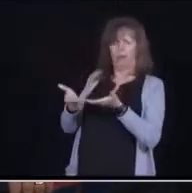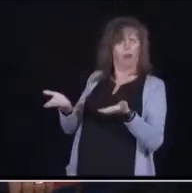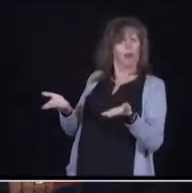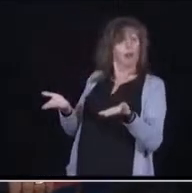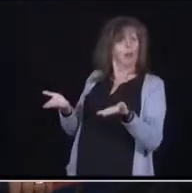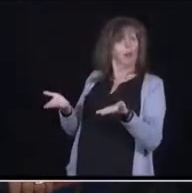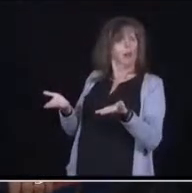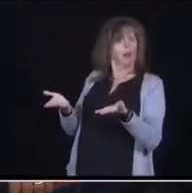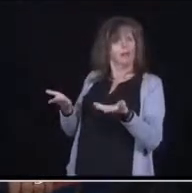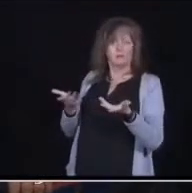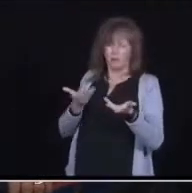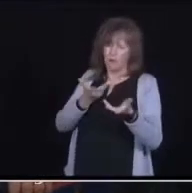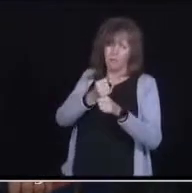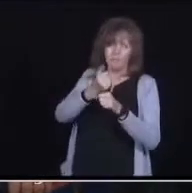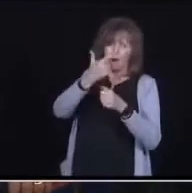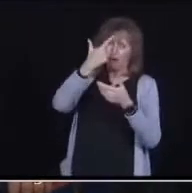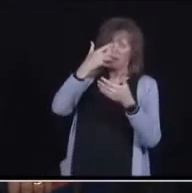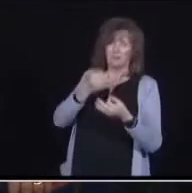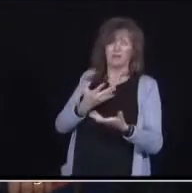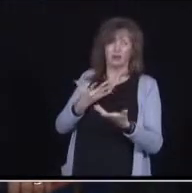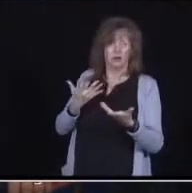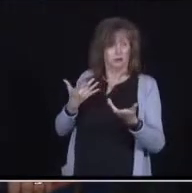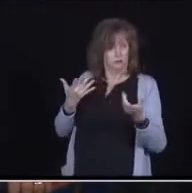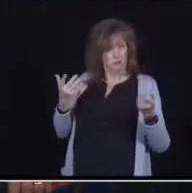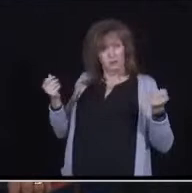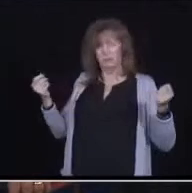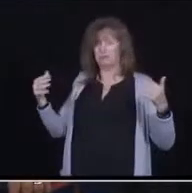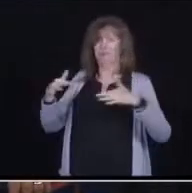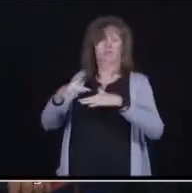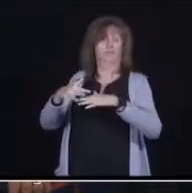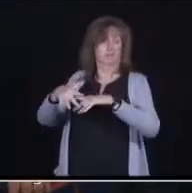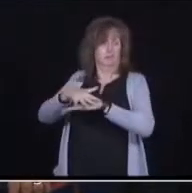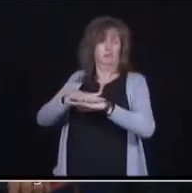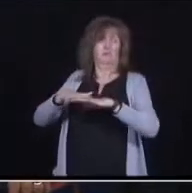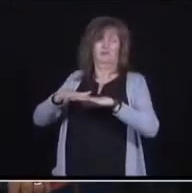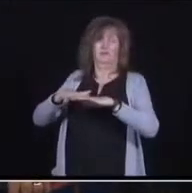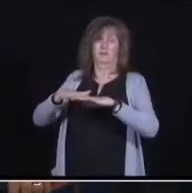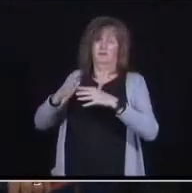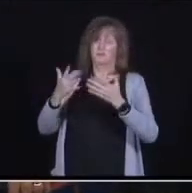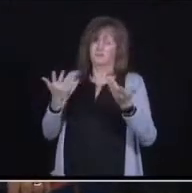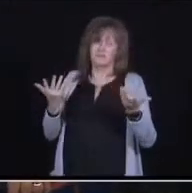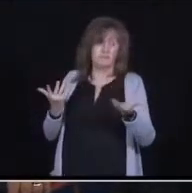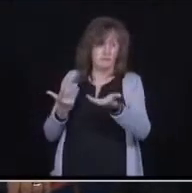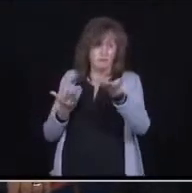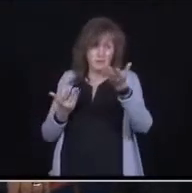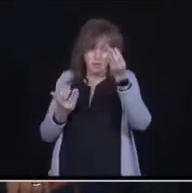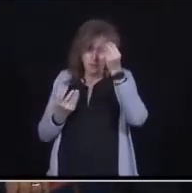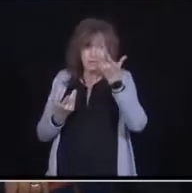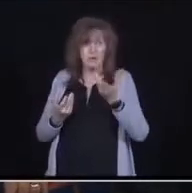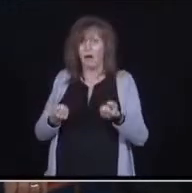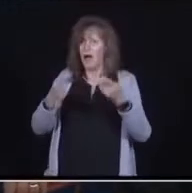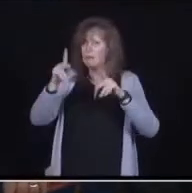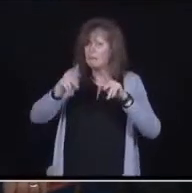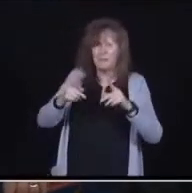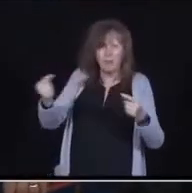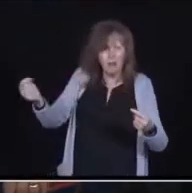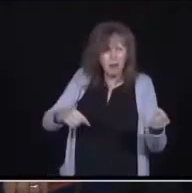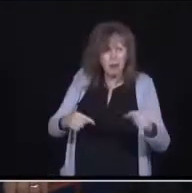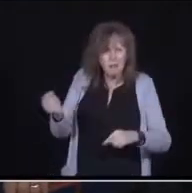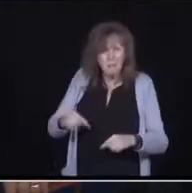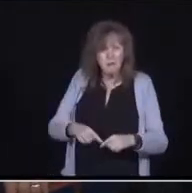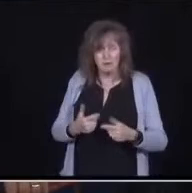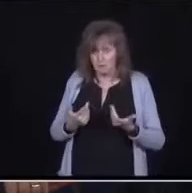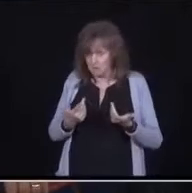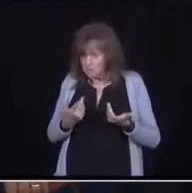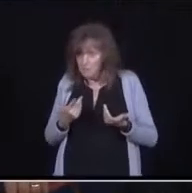decision. People will have gatherings, people will get together, but people need to think about how many people will be there, what will be the chances of transmission, what